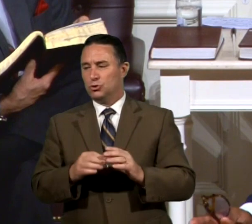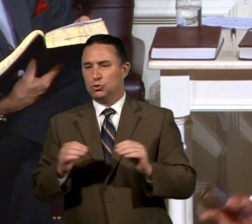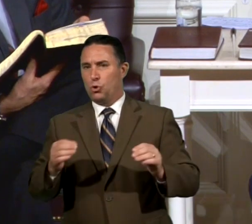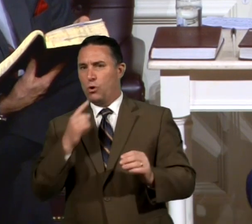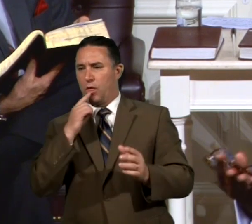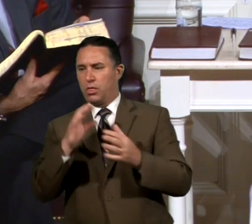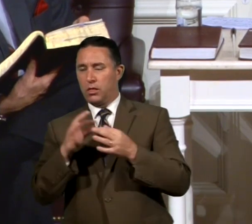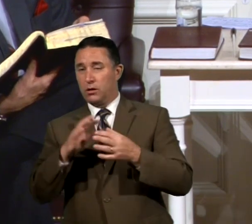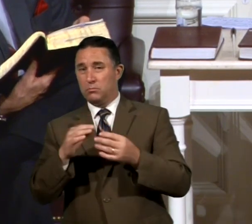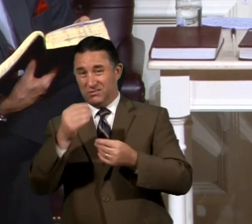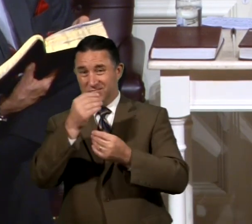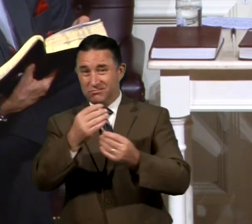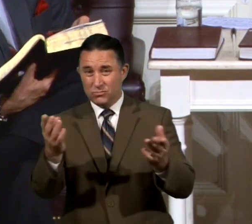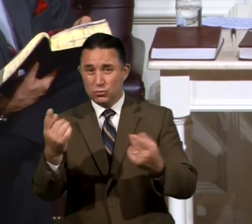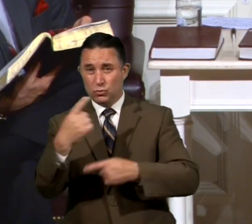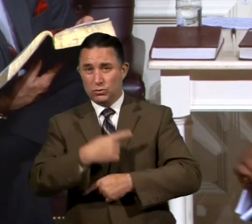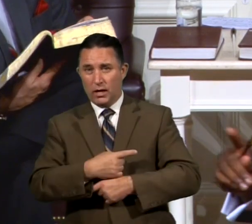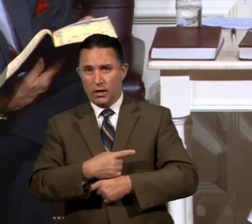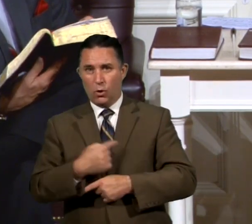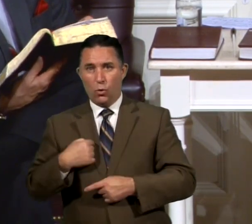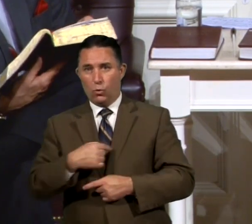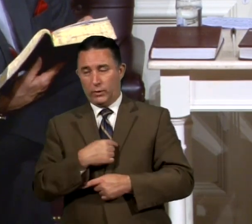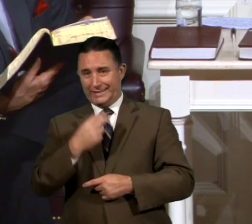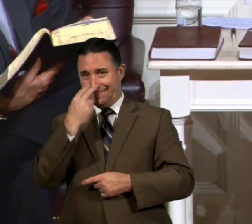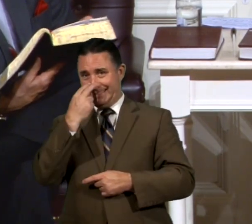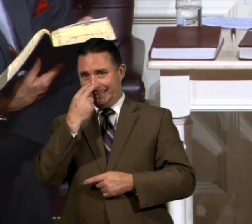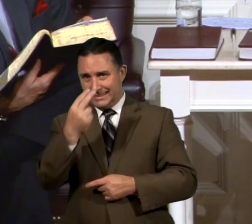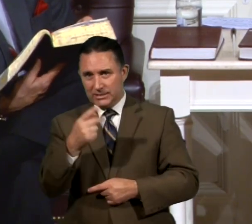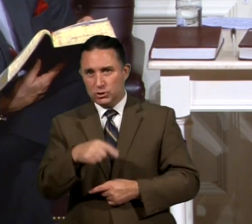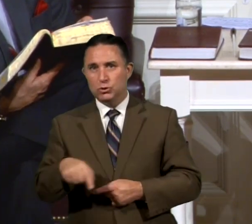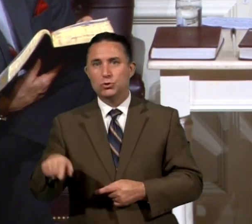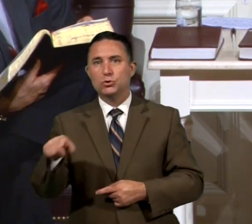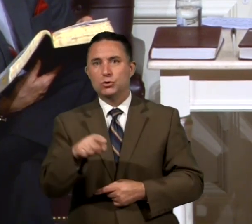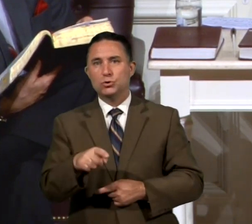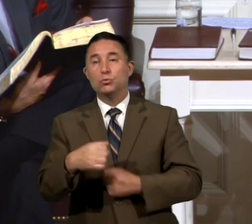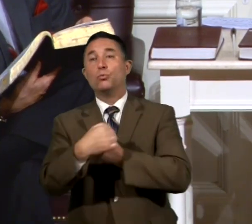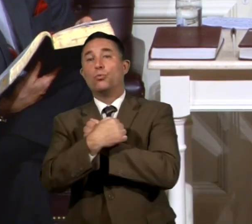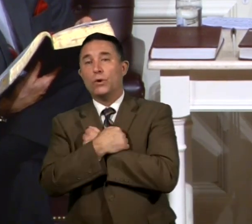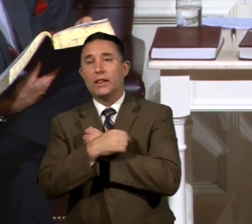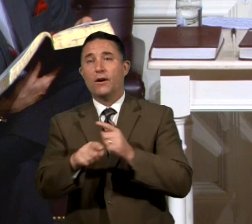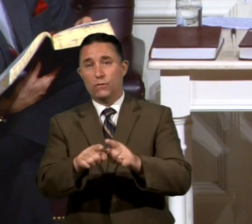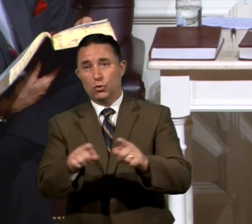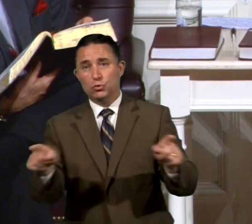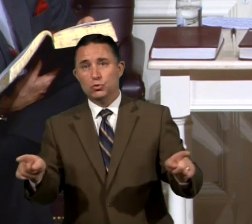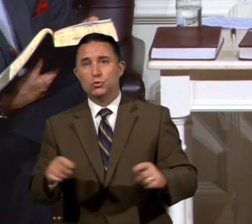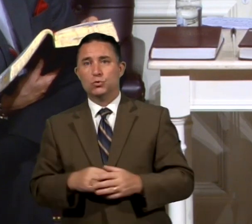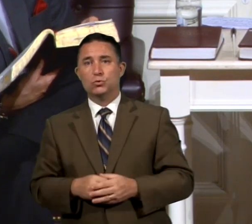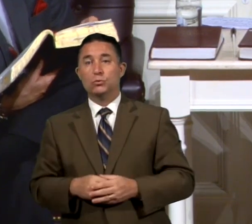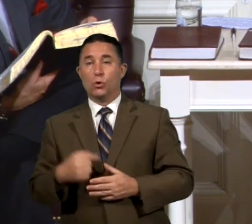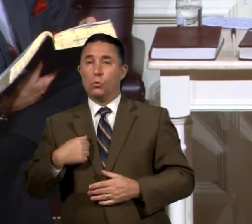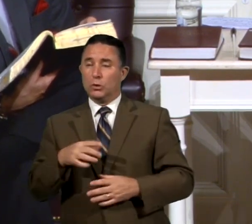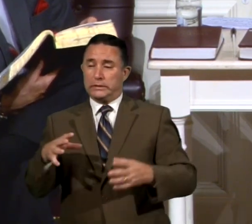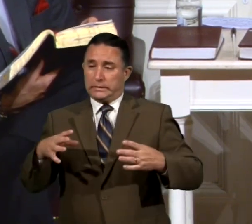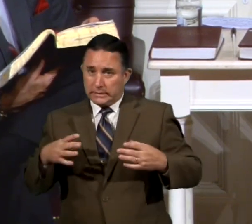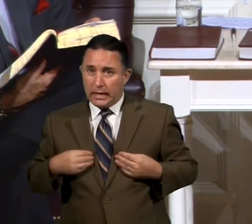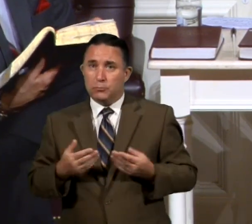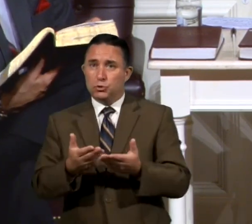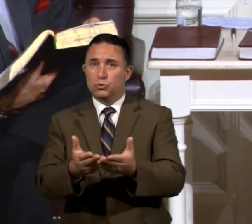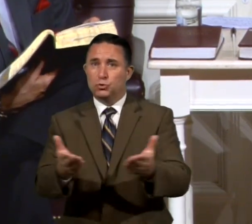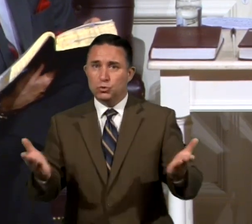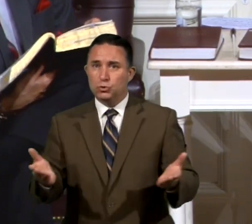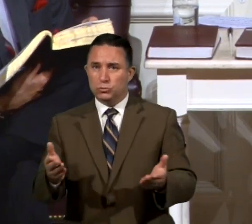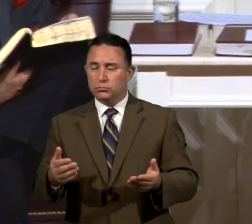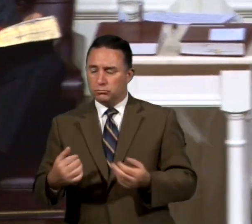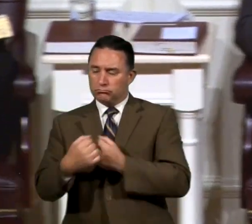anything about it, but I'm coming to tell you today, we see you and we love you and we'll accept you